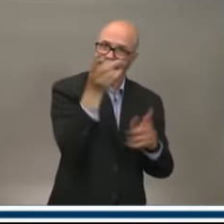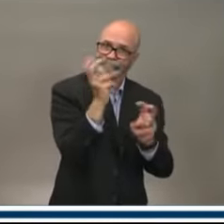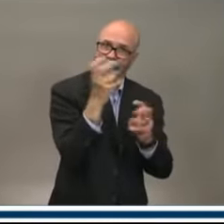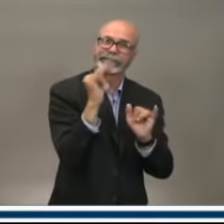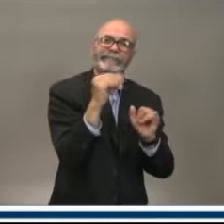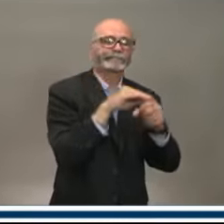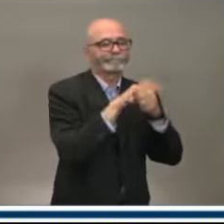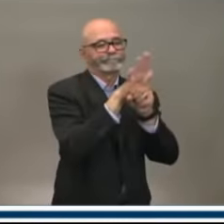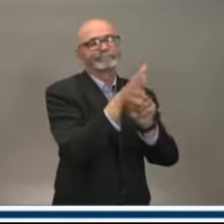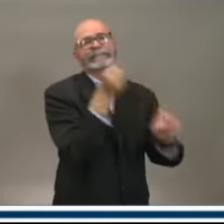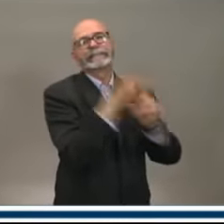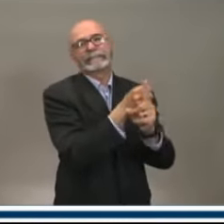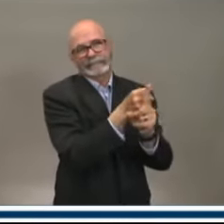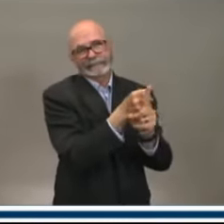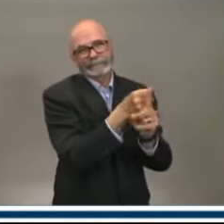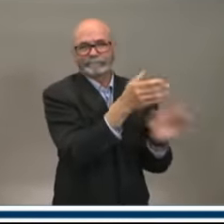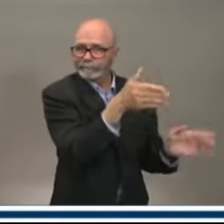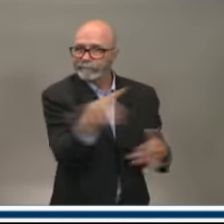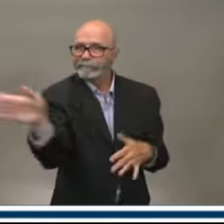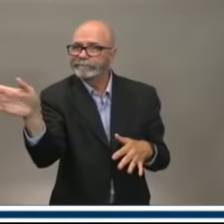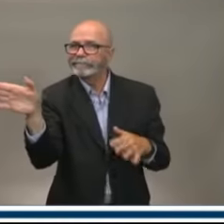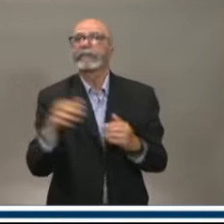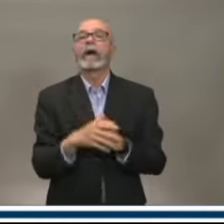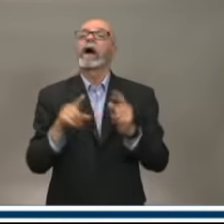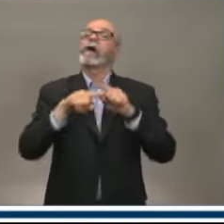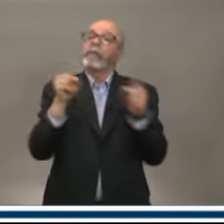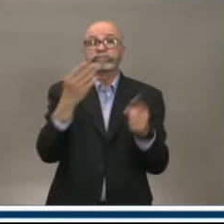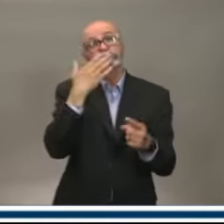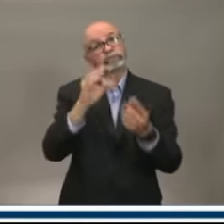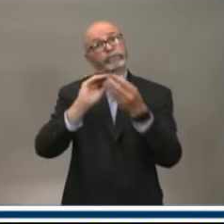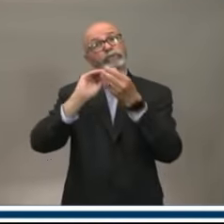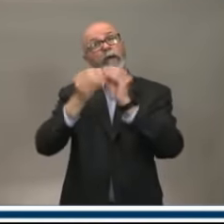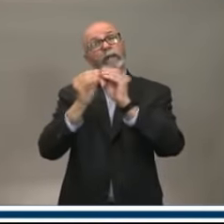that our case count is low, it is too early